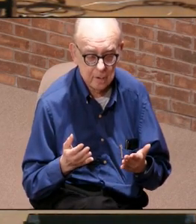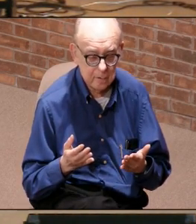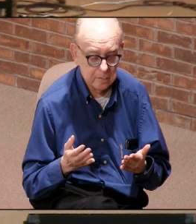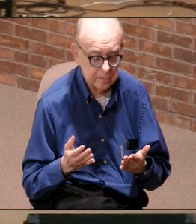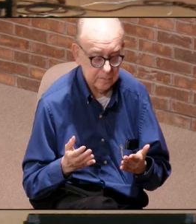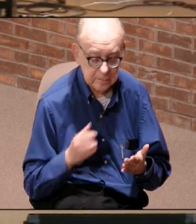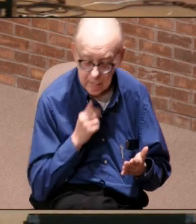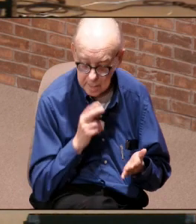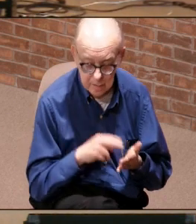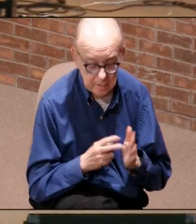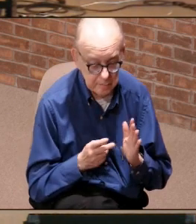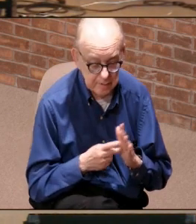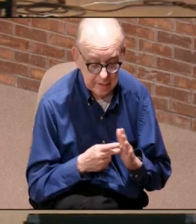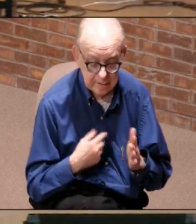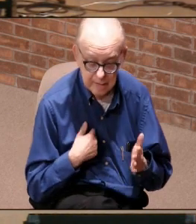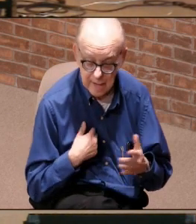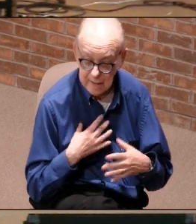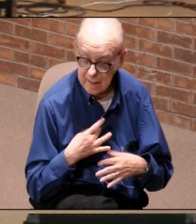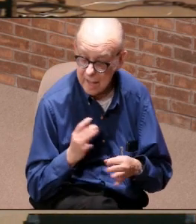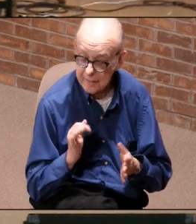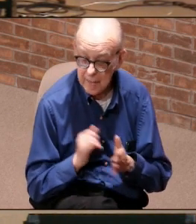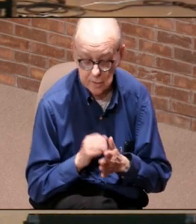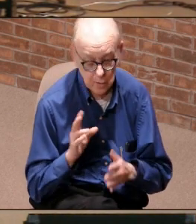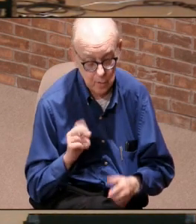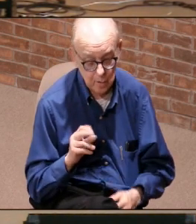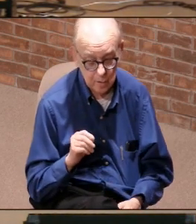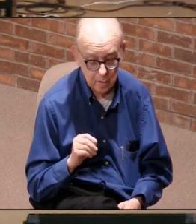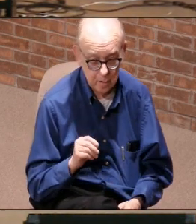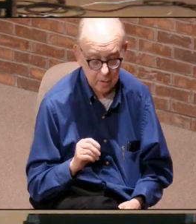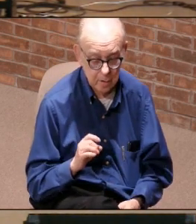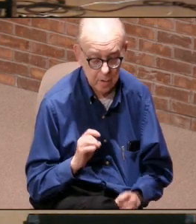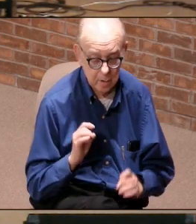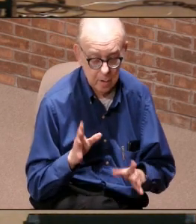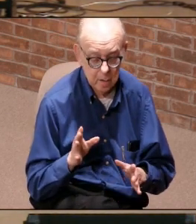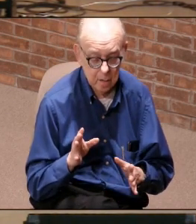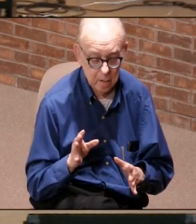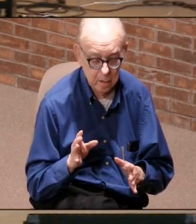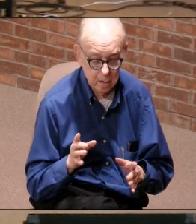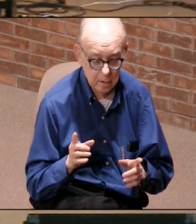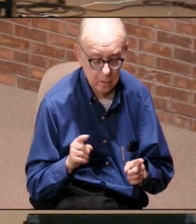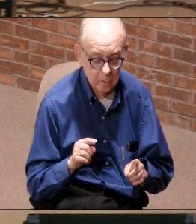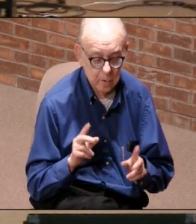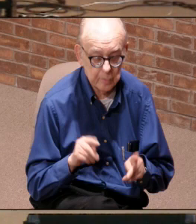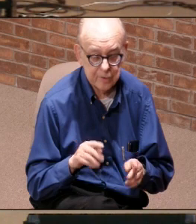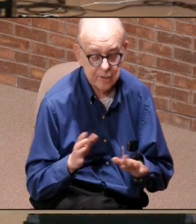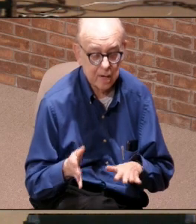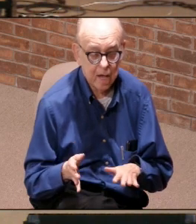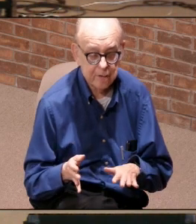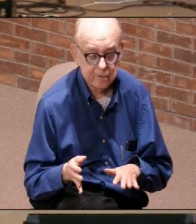It doesn't mean I gotta like it. I don't like it when a loved one dies.